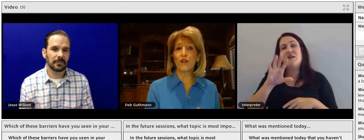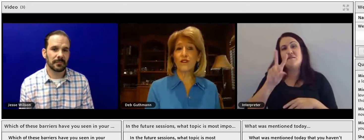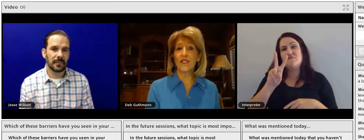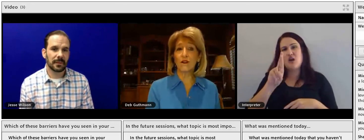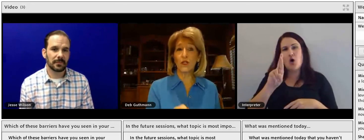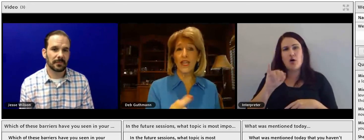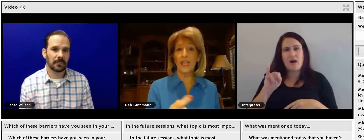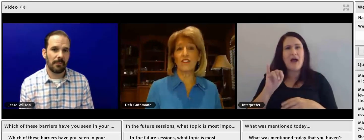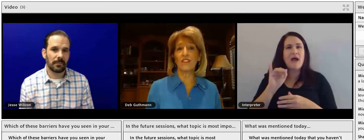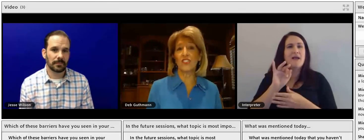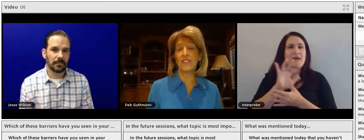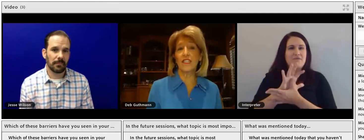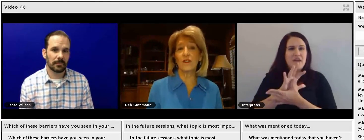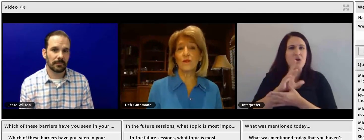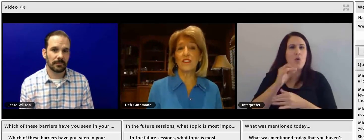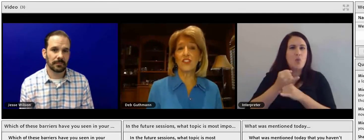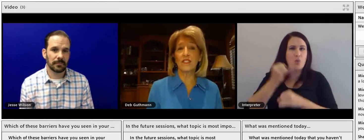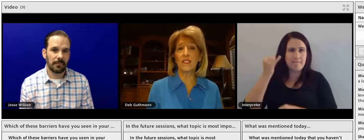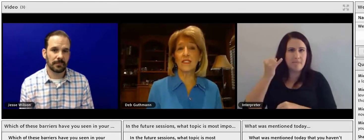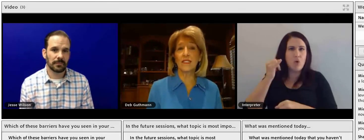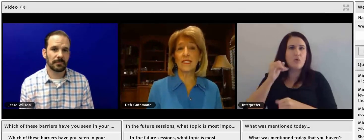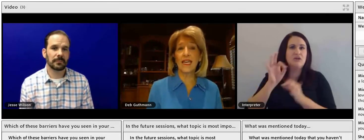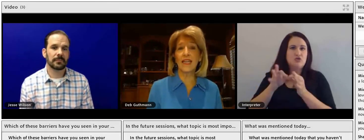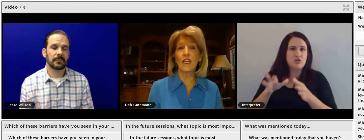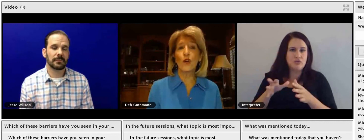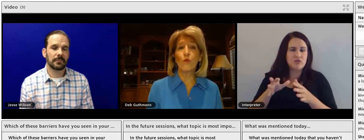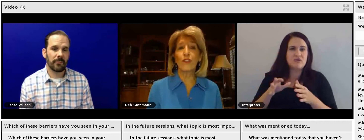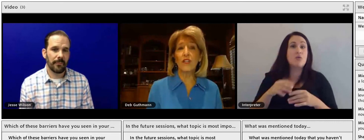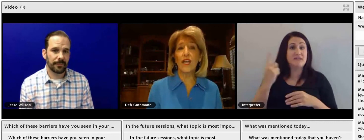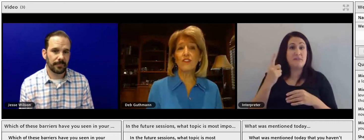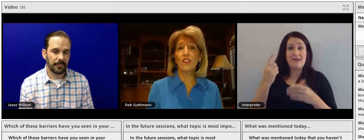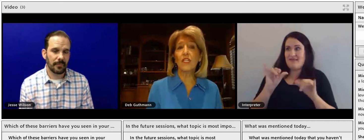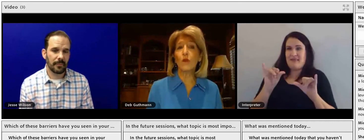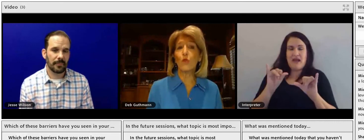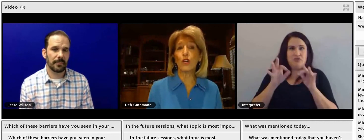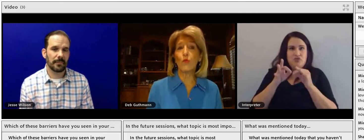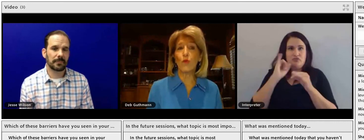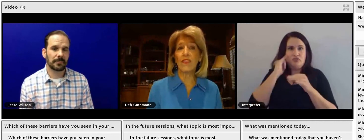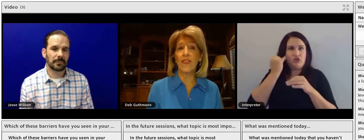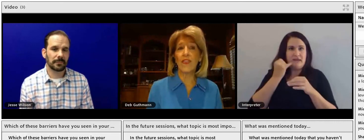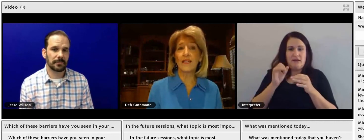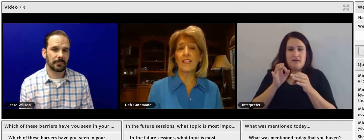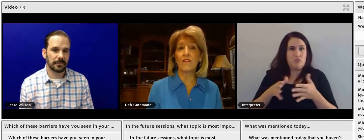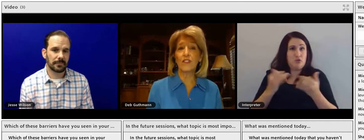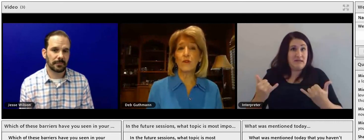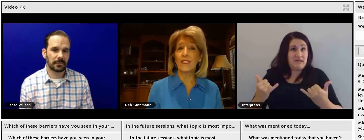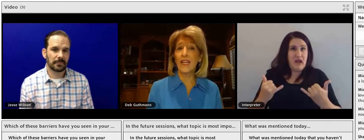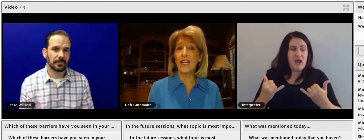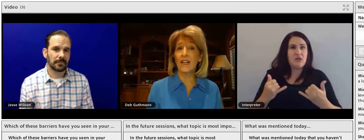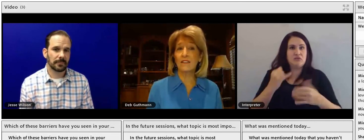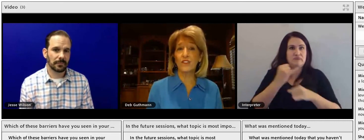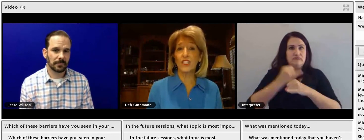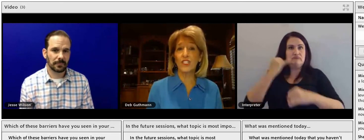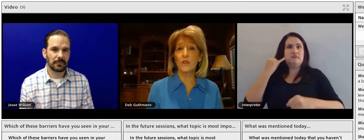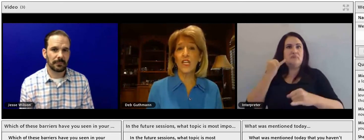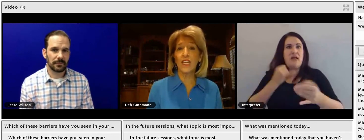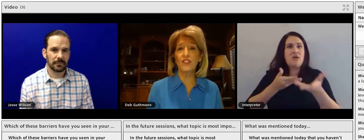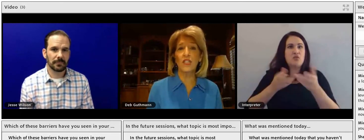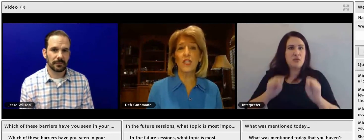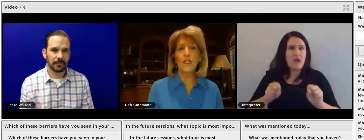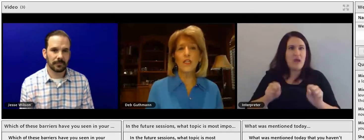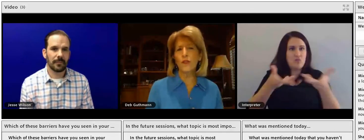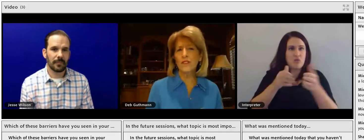where there's interpreters in other locations, just like you see Jessica today, where you can actually work with that individual and have